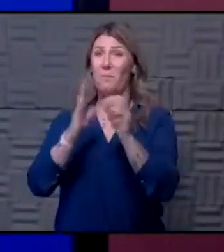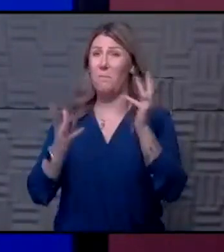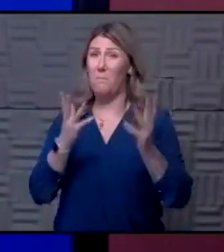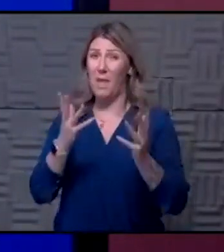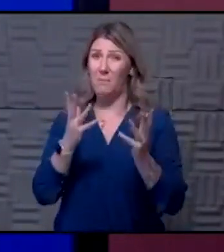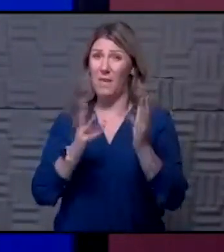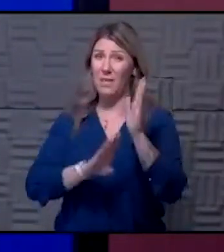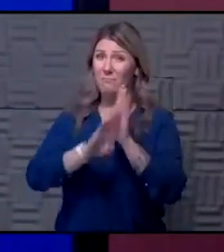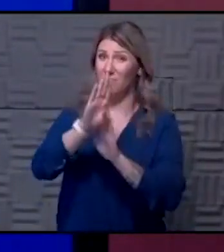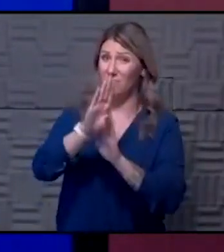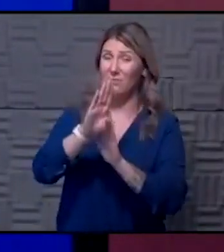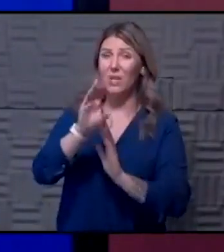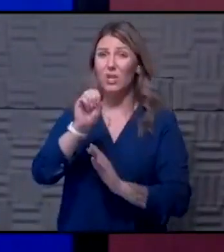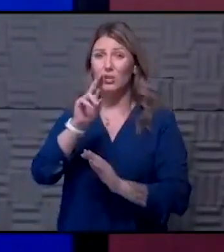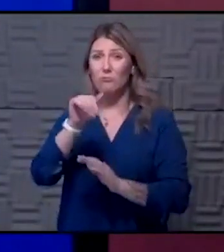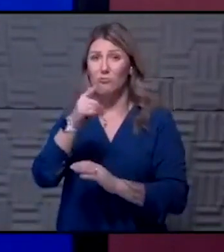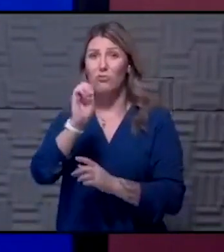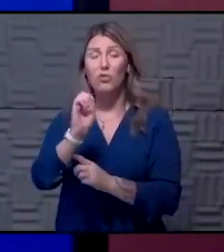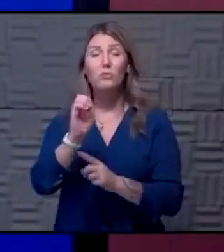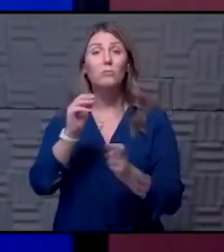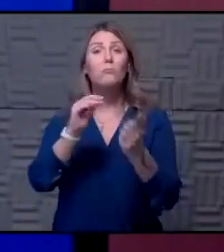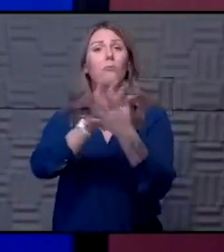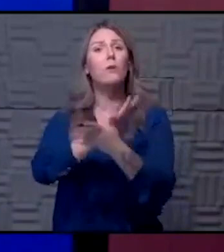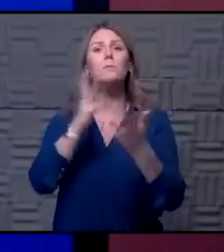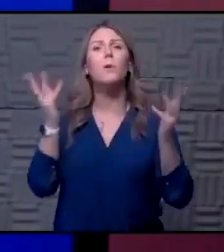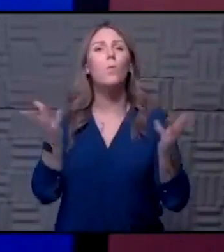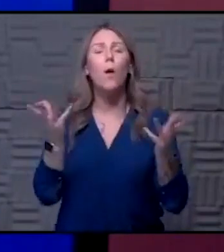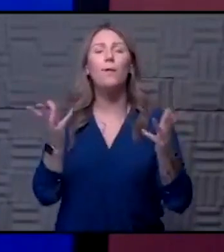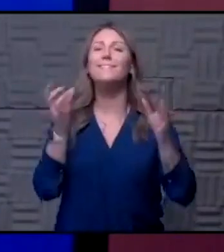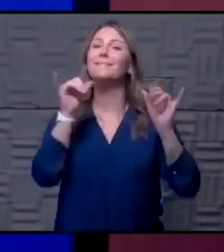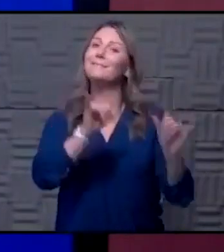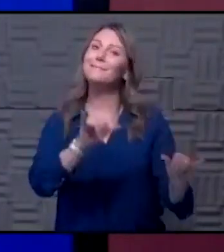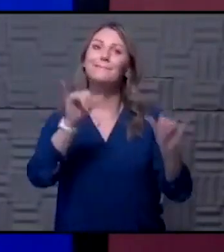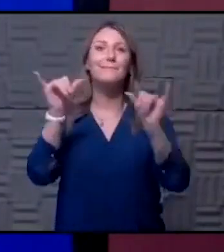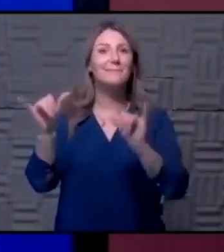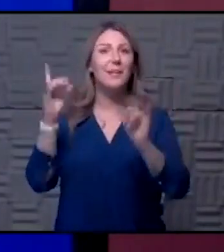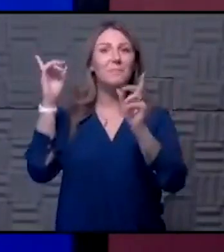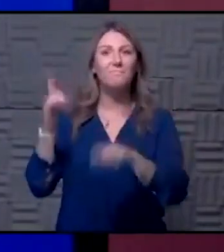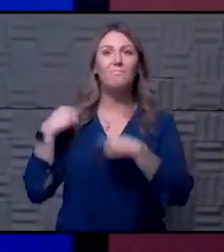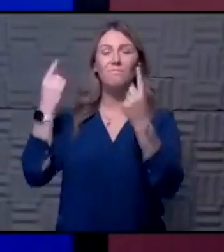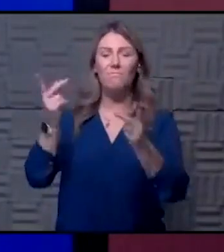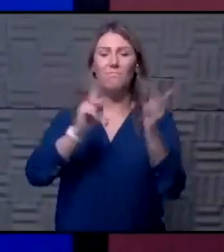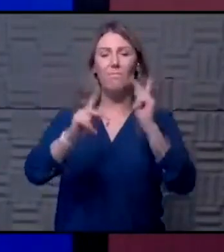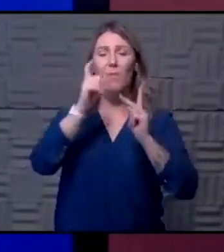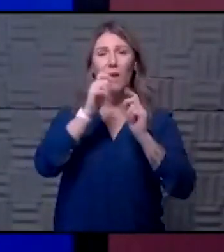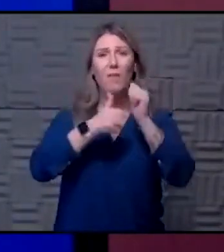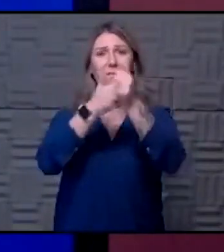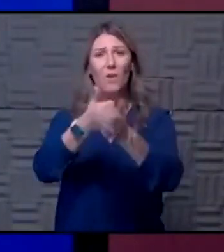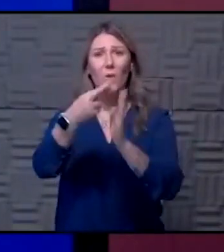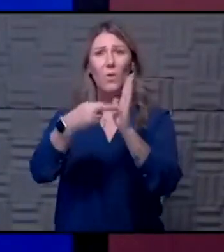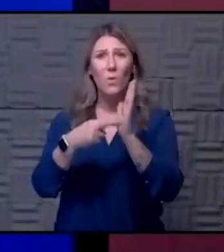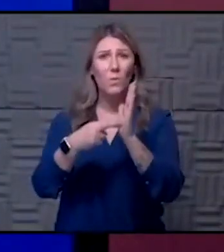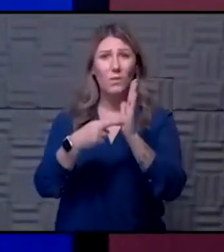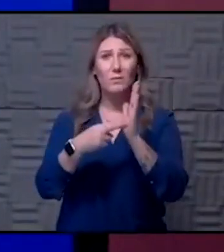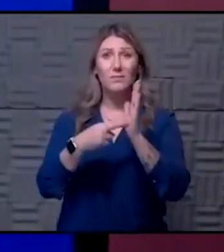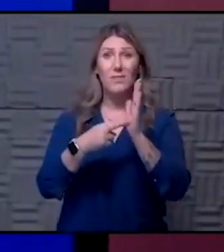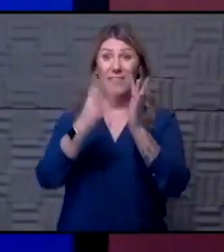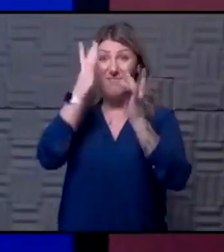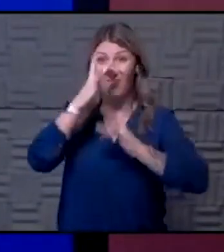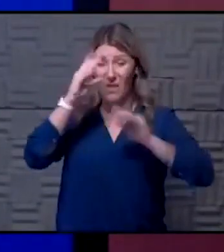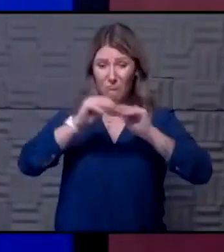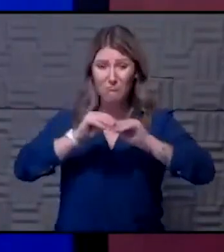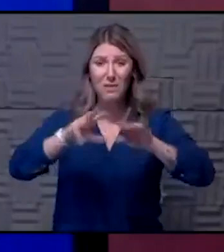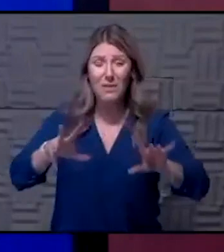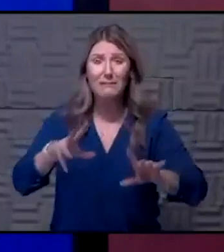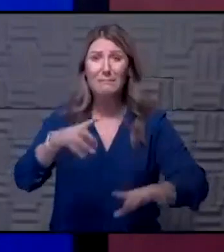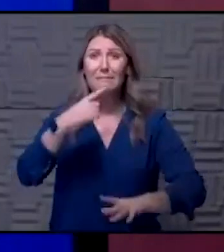another surge, and it's caused by the same things that it is always caused by. When folks don't follow the rules, the virus spreads. Again, we've said